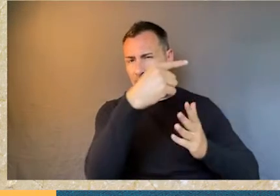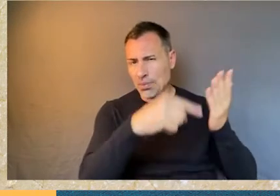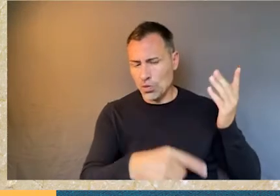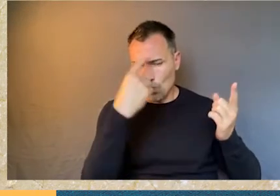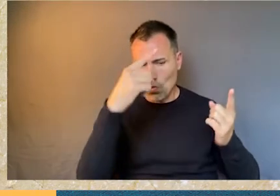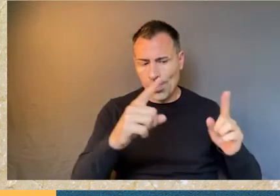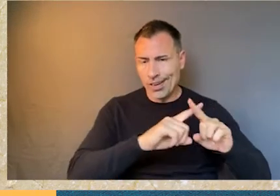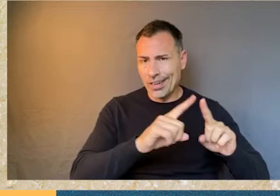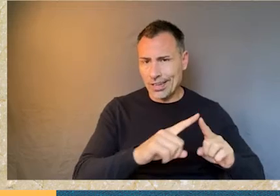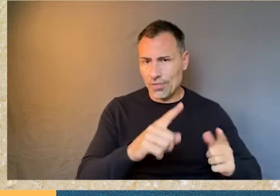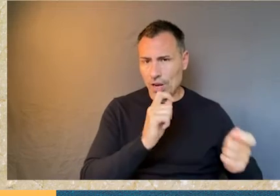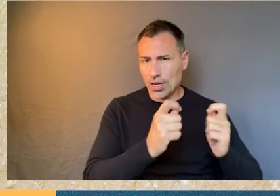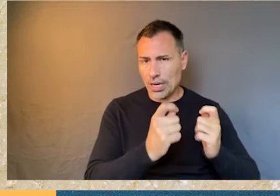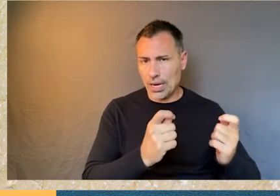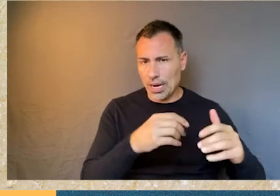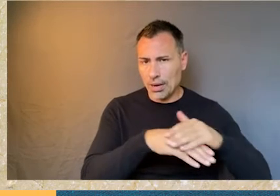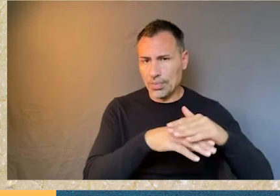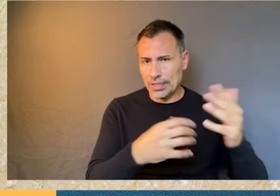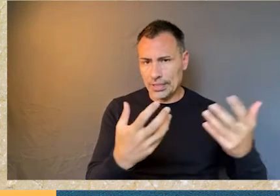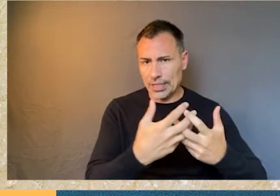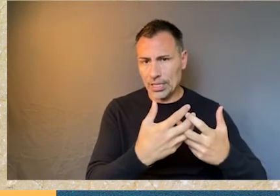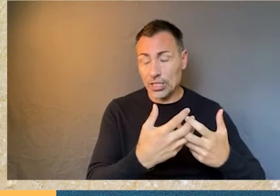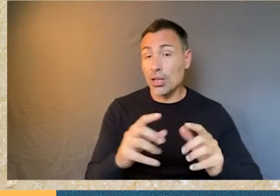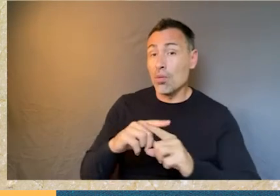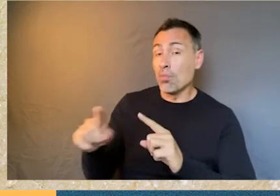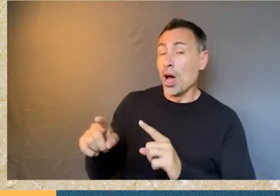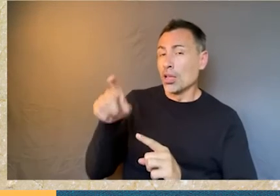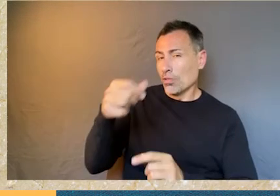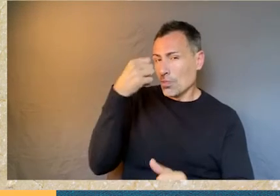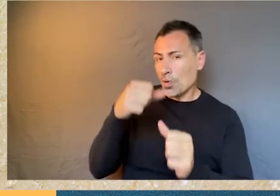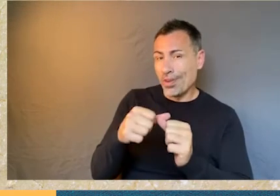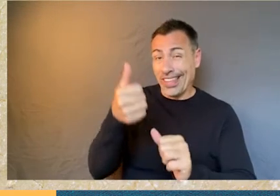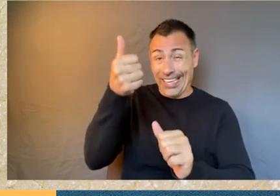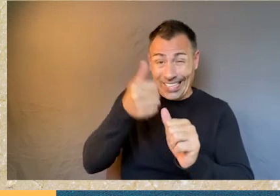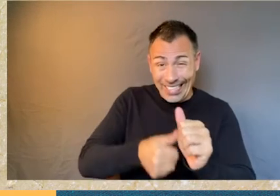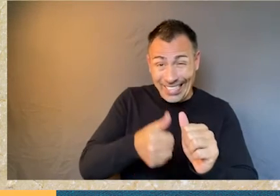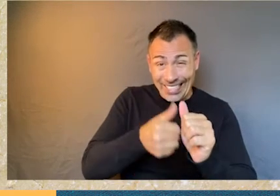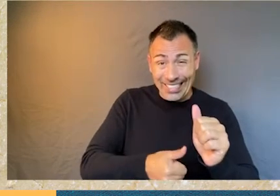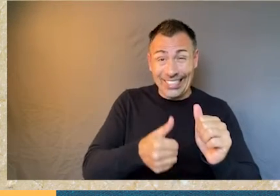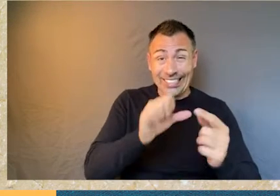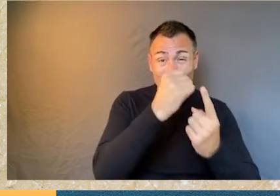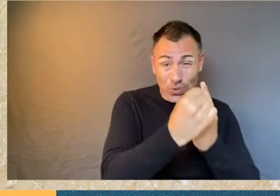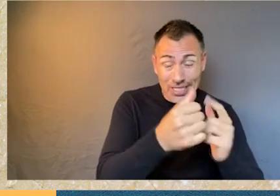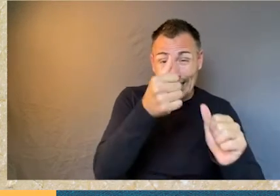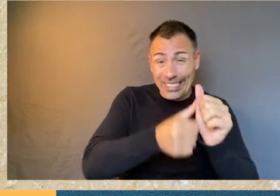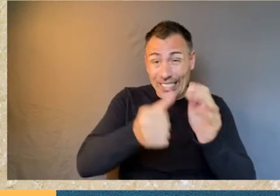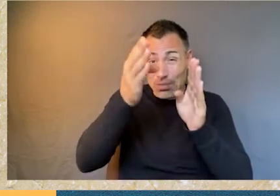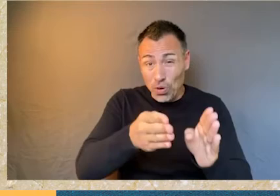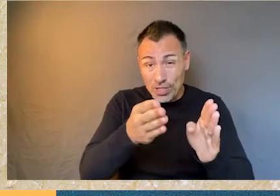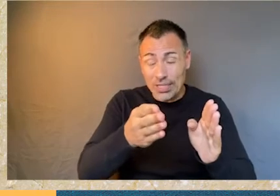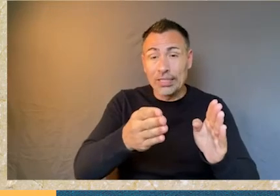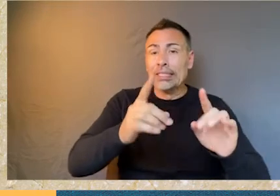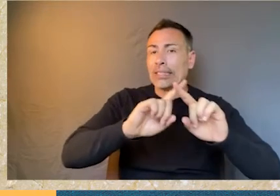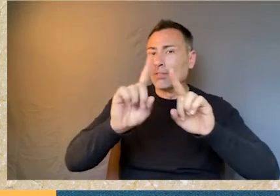remember that the necessary accommodation to provide is decided in each individual circumstance with each individual person requesting the